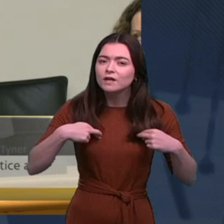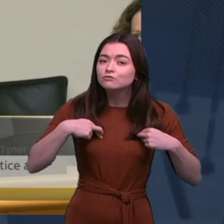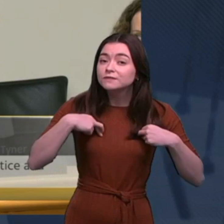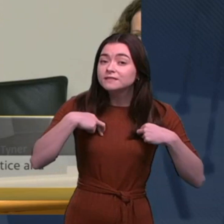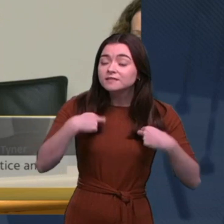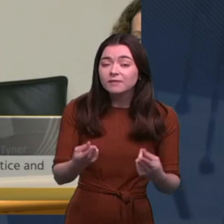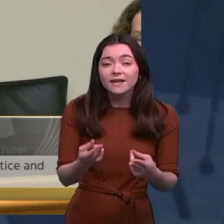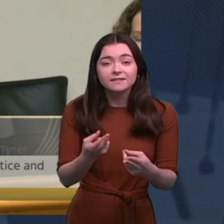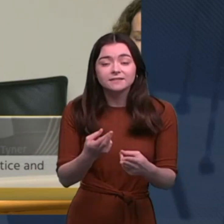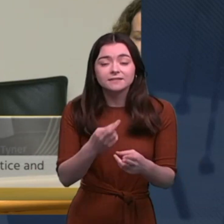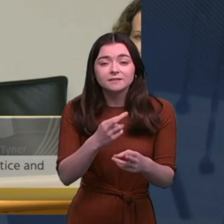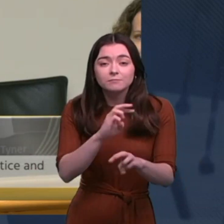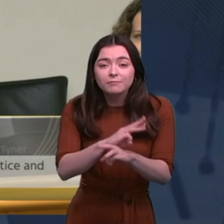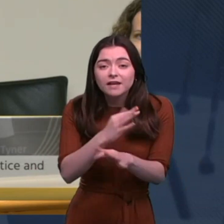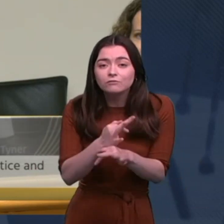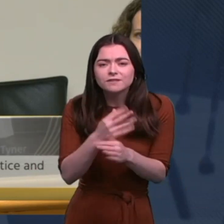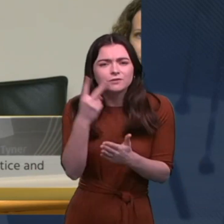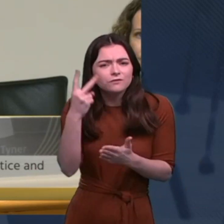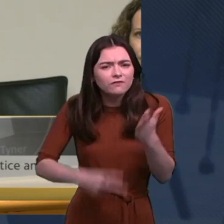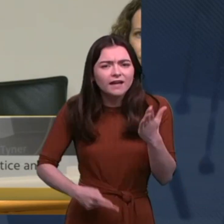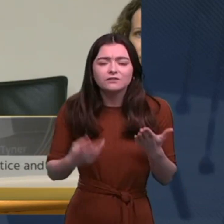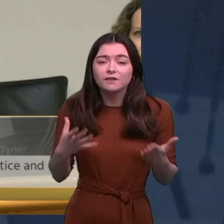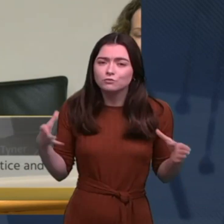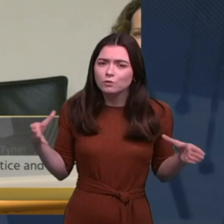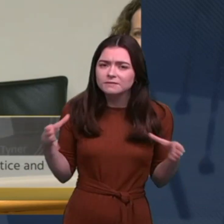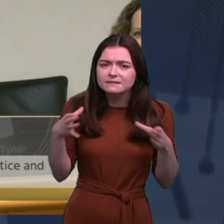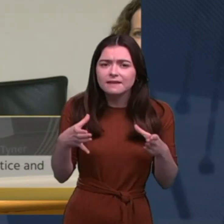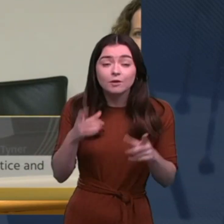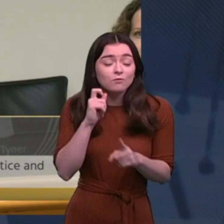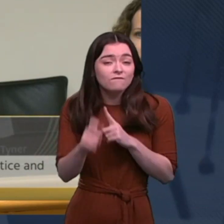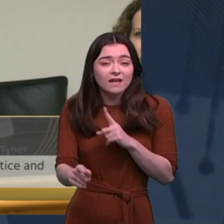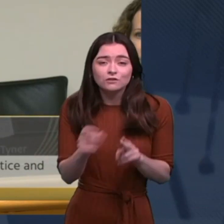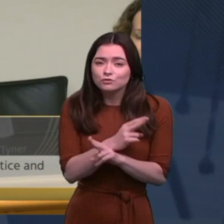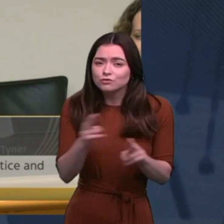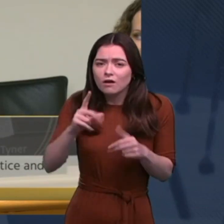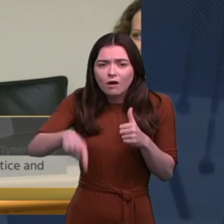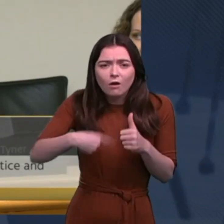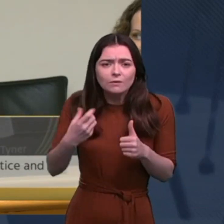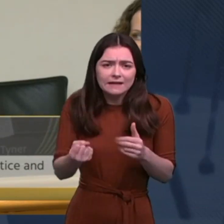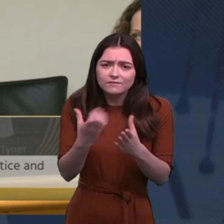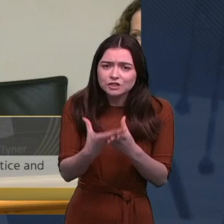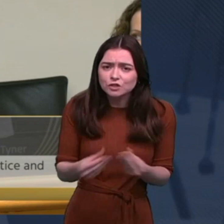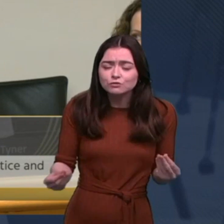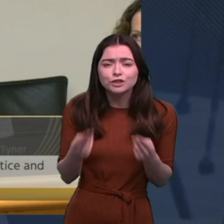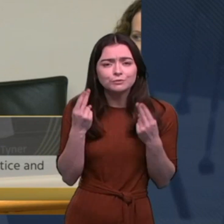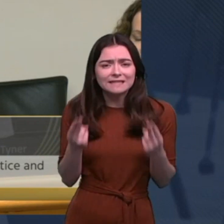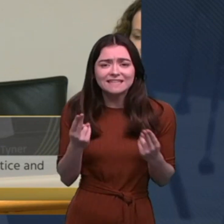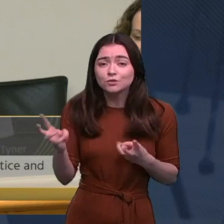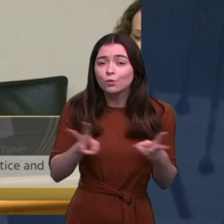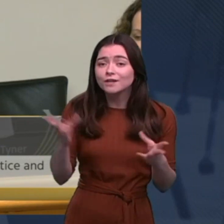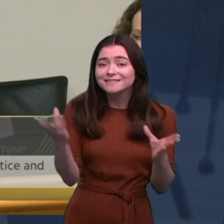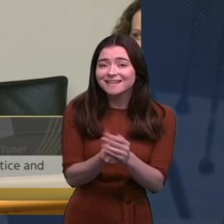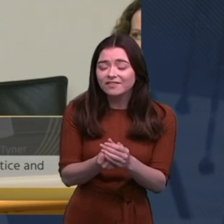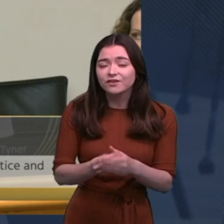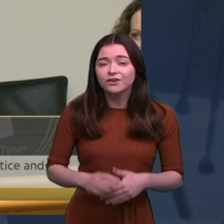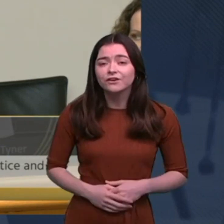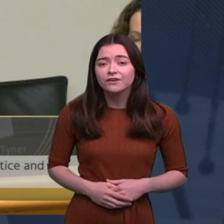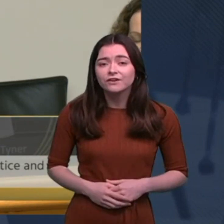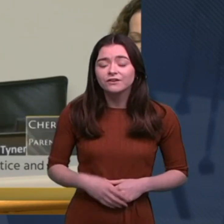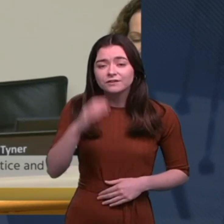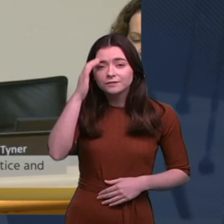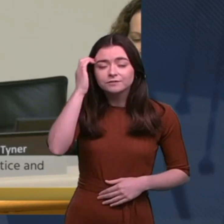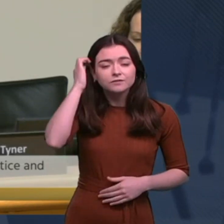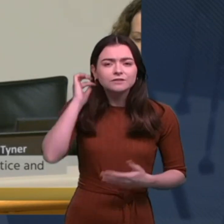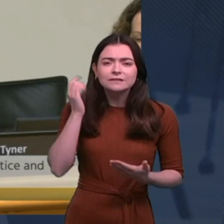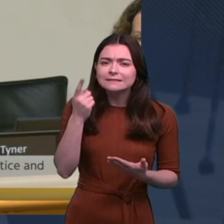parents and you value that and you come together, she says professionals don't always have the solutions, and we need to work together to